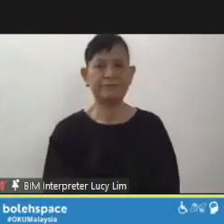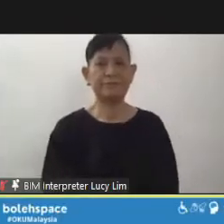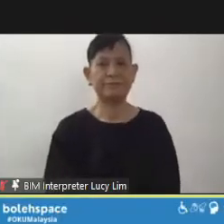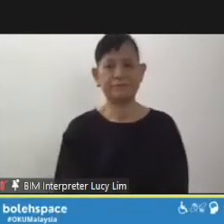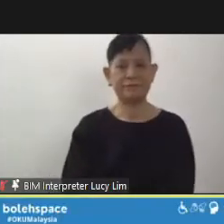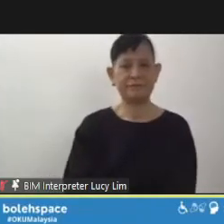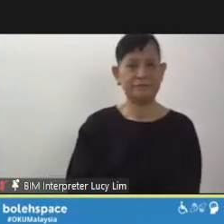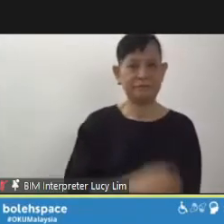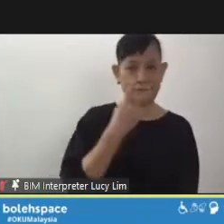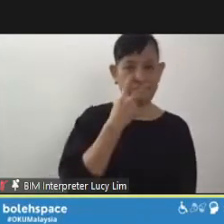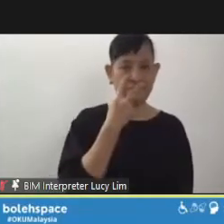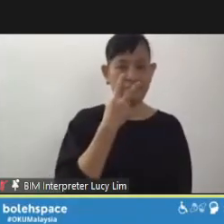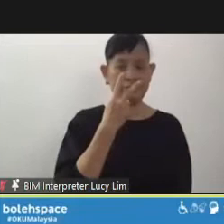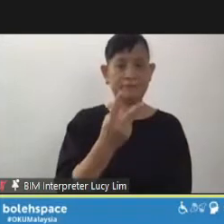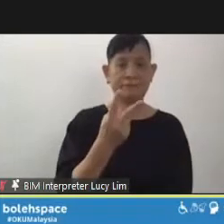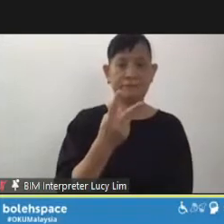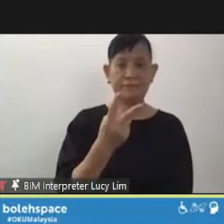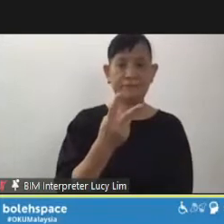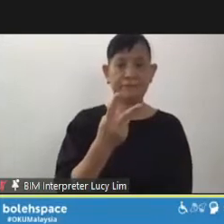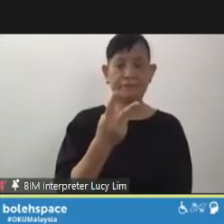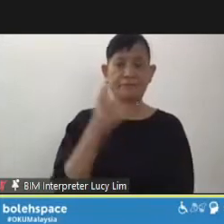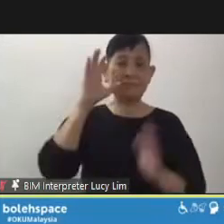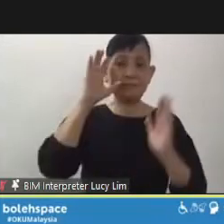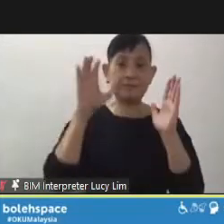Can you see my screen?